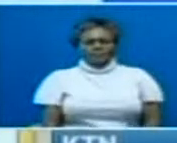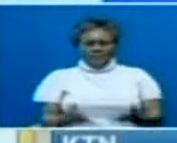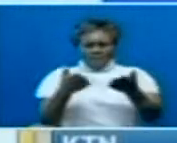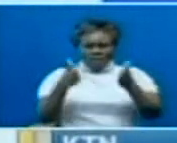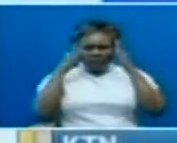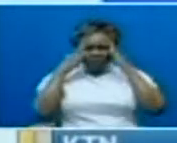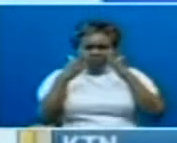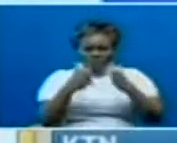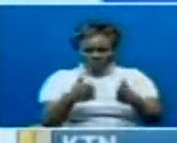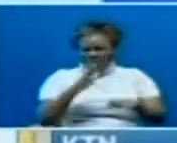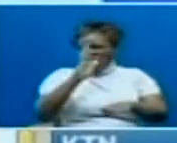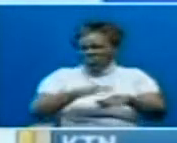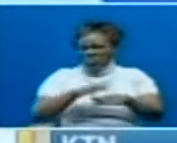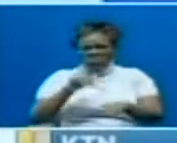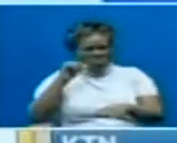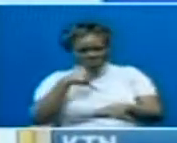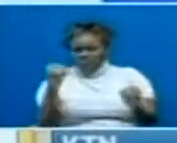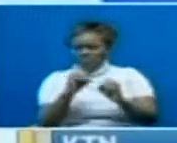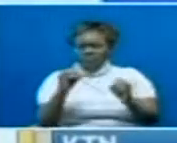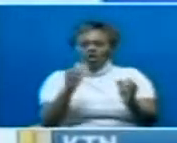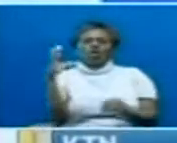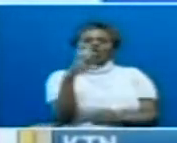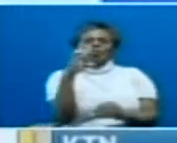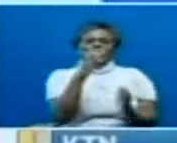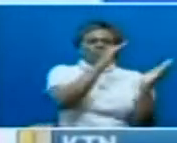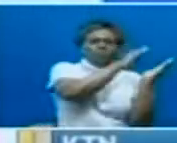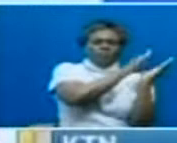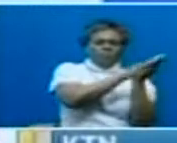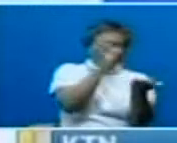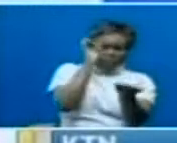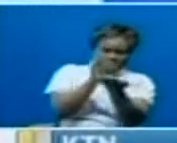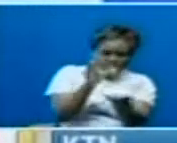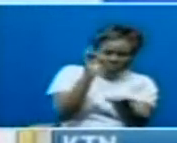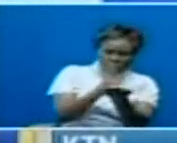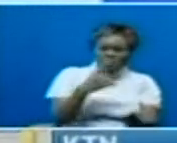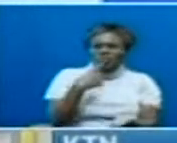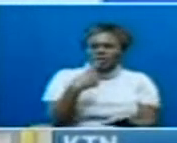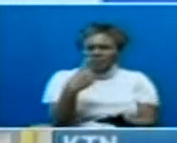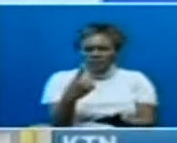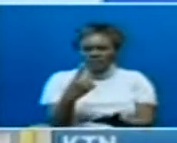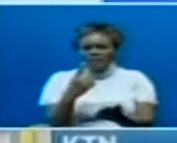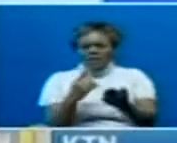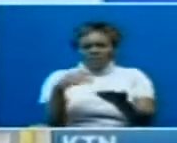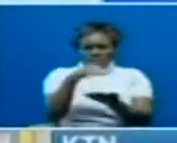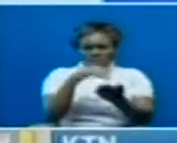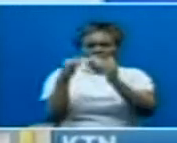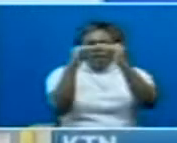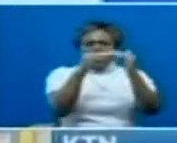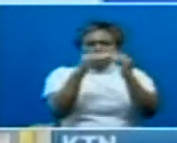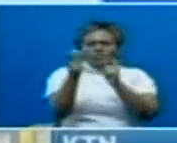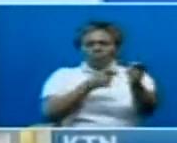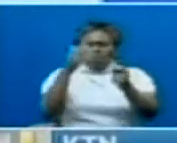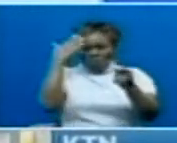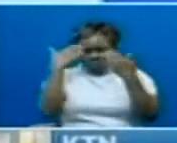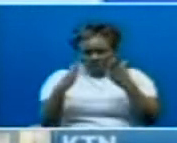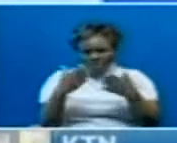now focus on not so very good news. Cooperative Bank has laid off 160 mid and top level managers following the